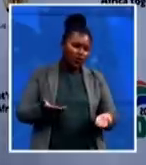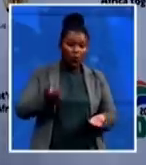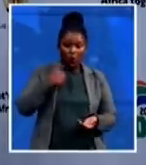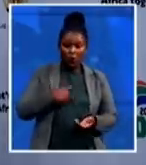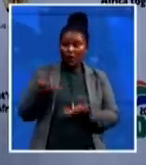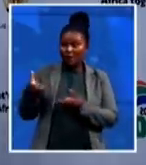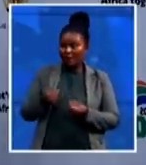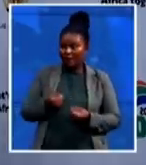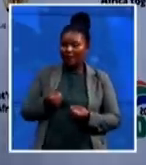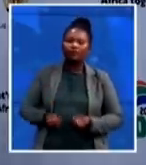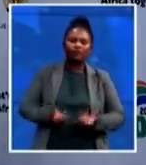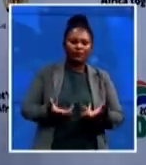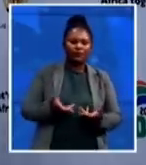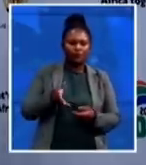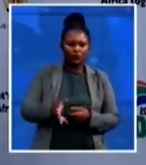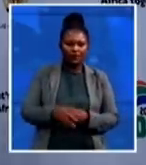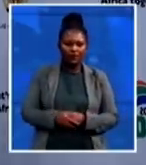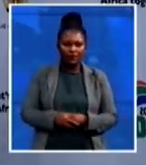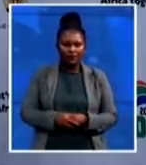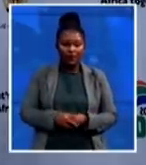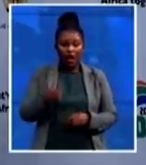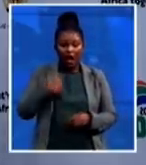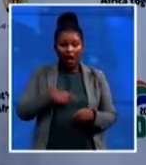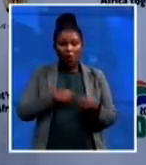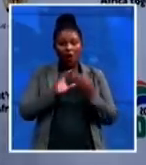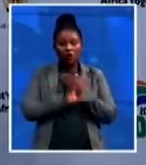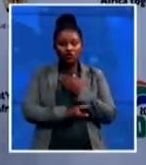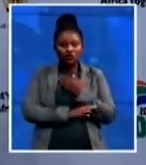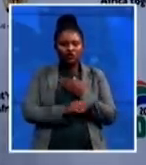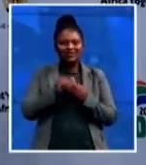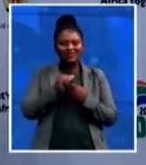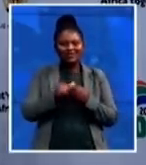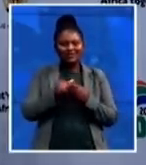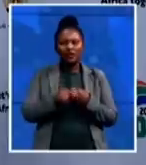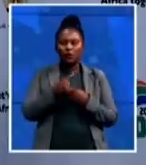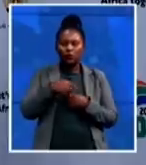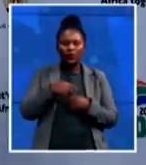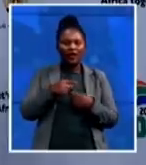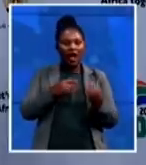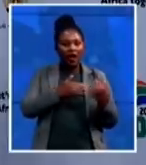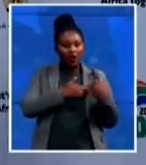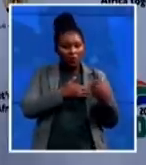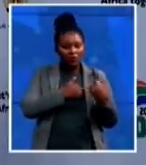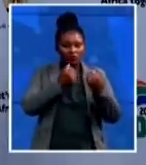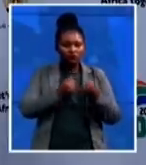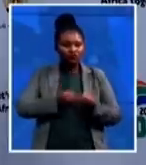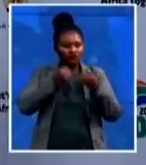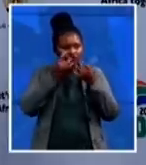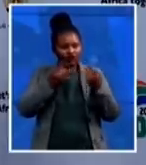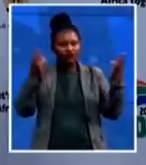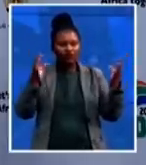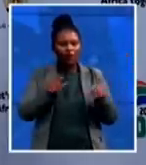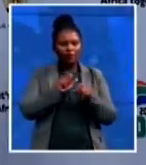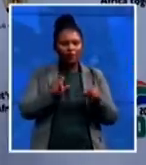Our constitution is for transparency, accountability, and open democracy. And those principles will always